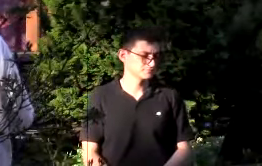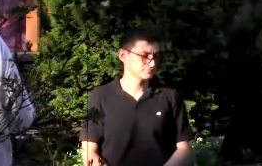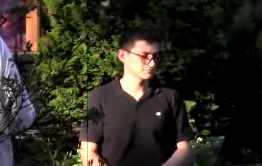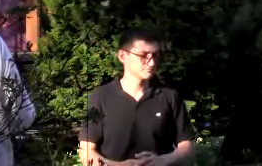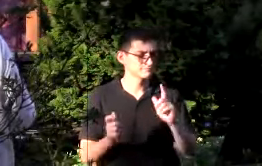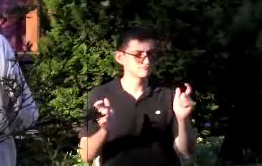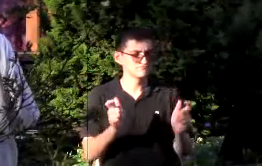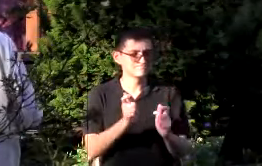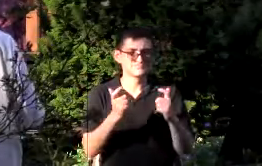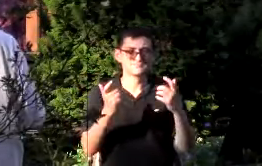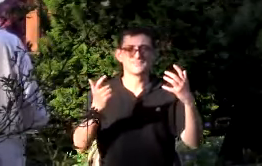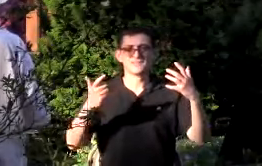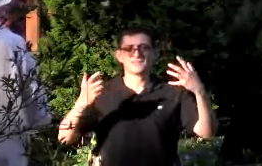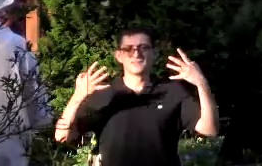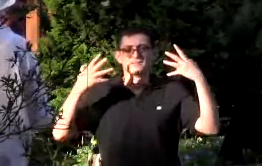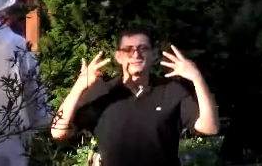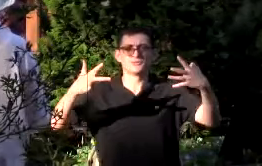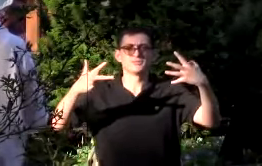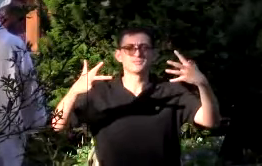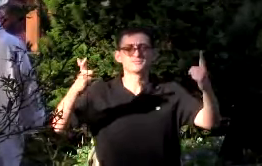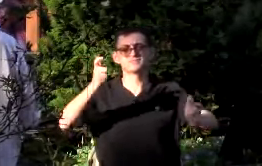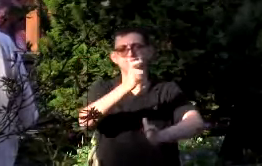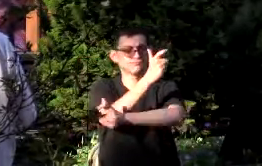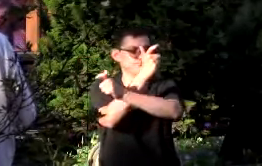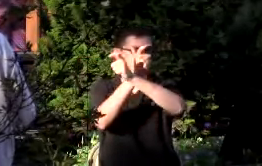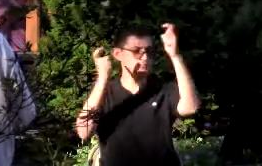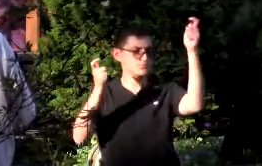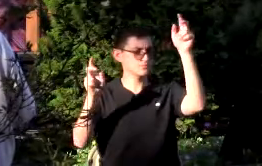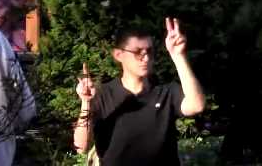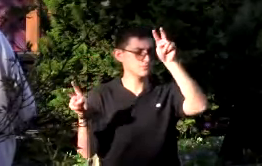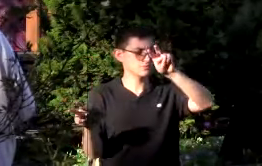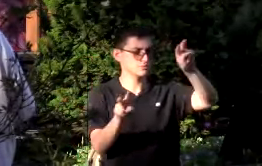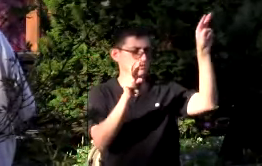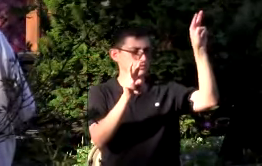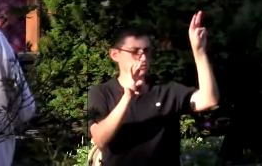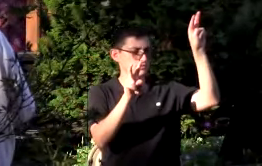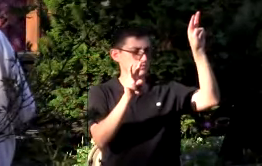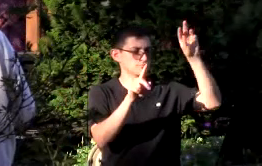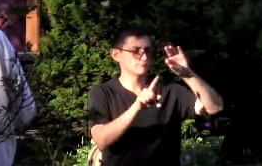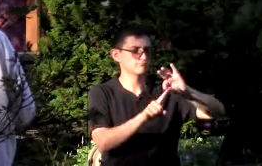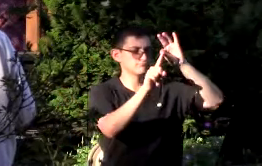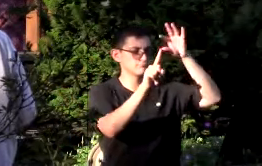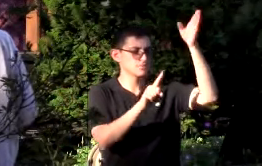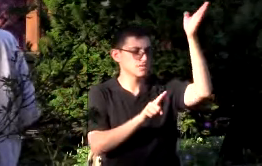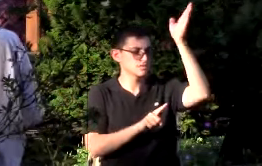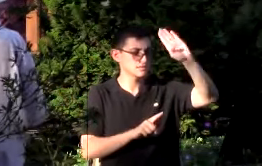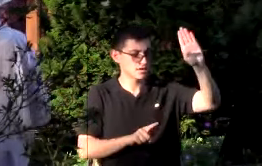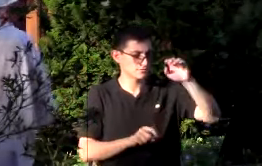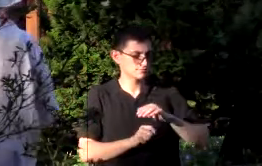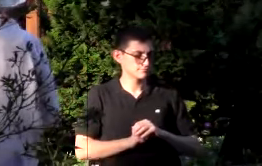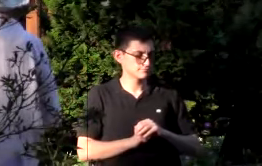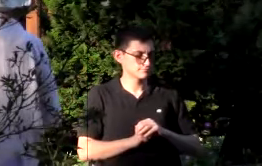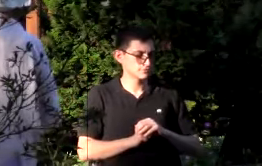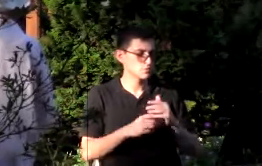Hagadol, Gibor Hanora, El Elyon, Gomel Chasadim Tovim,